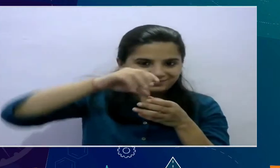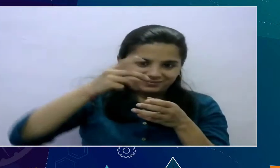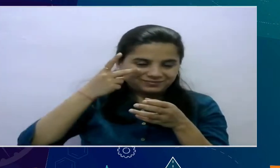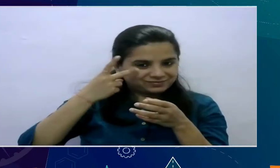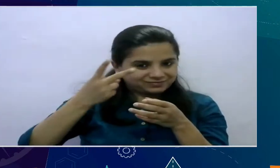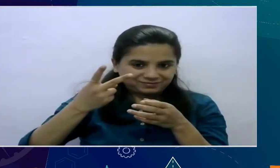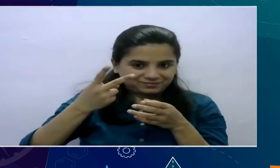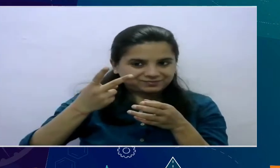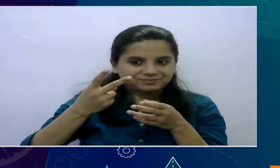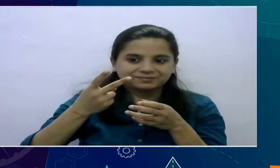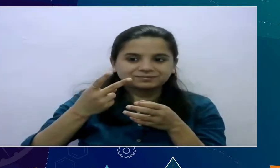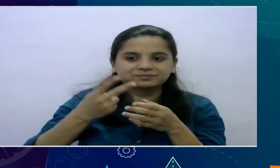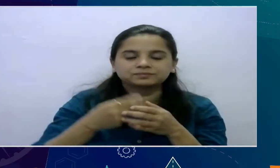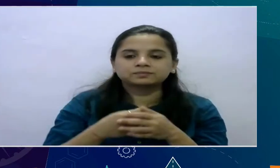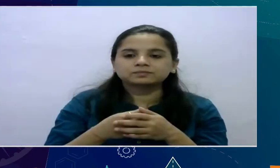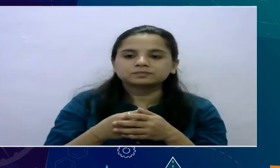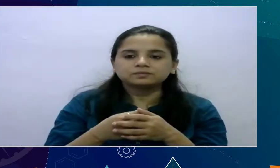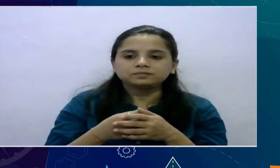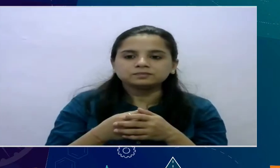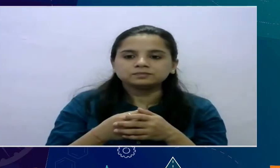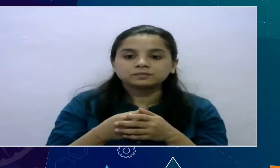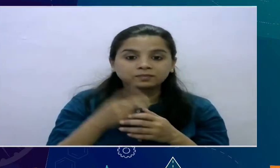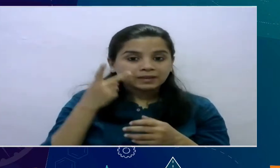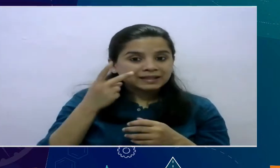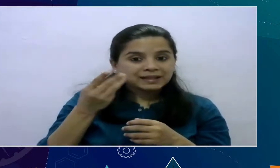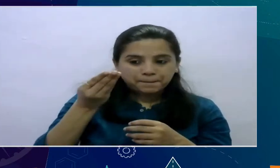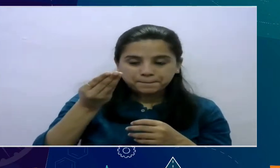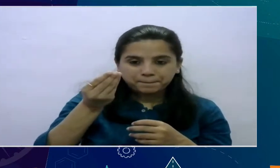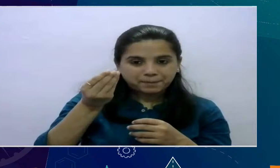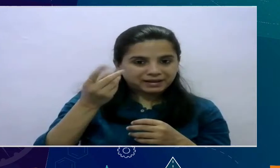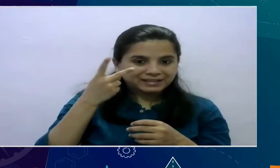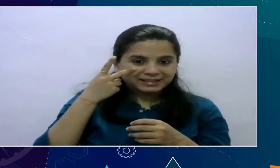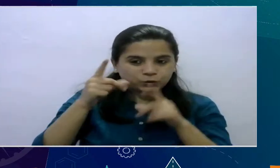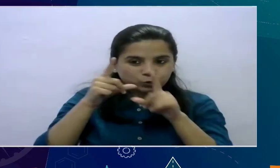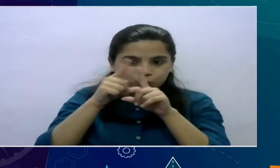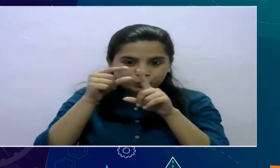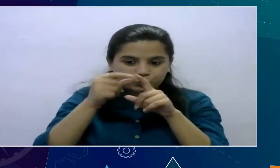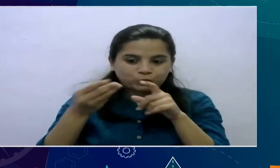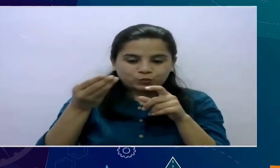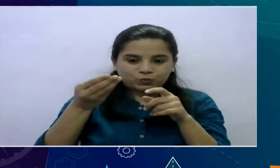when I take the soil,